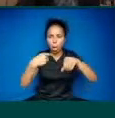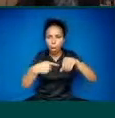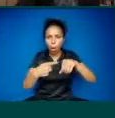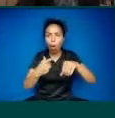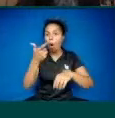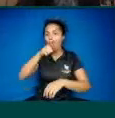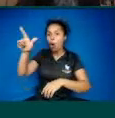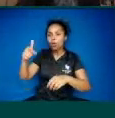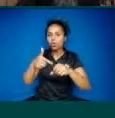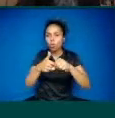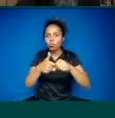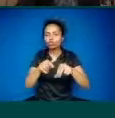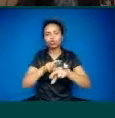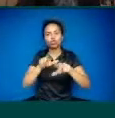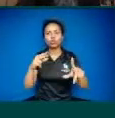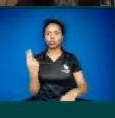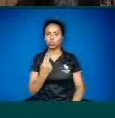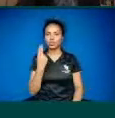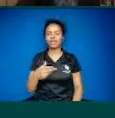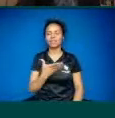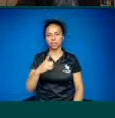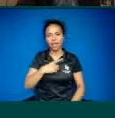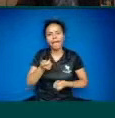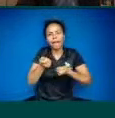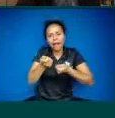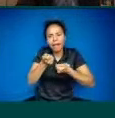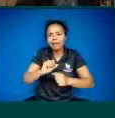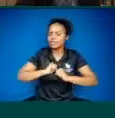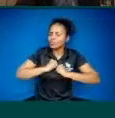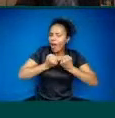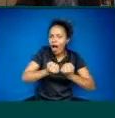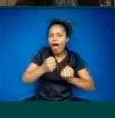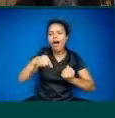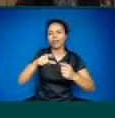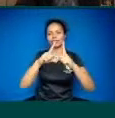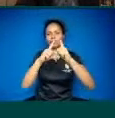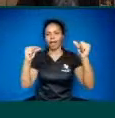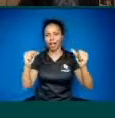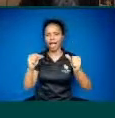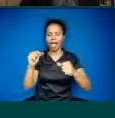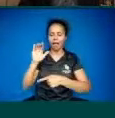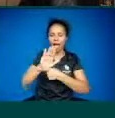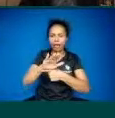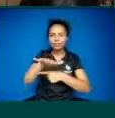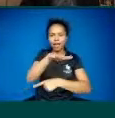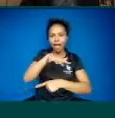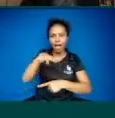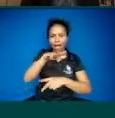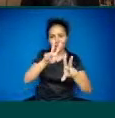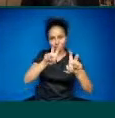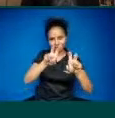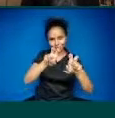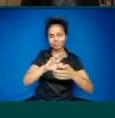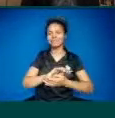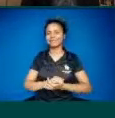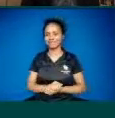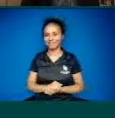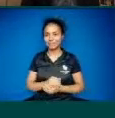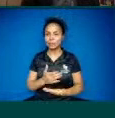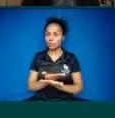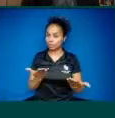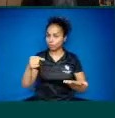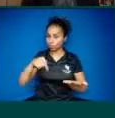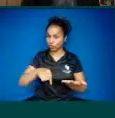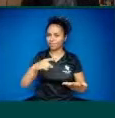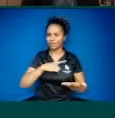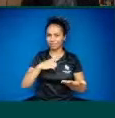So there's already some effort of the institution in this area. So we are really proud to say